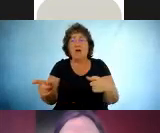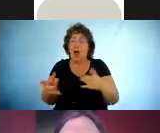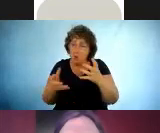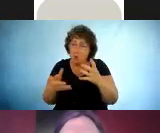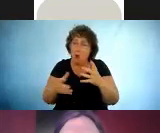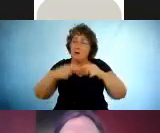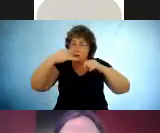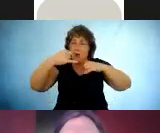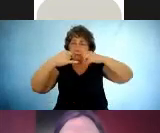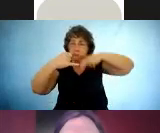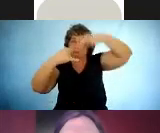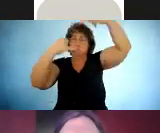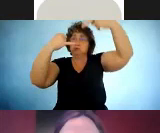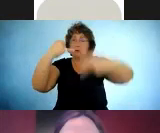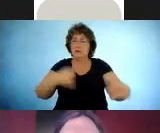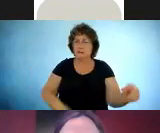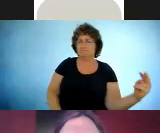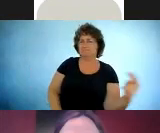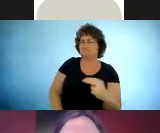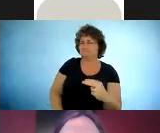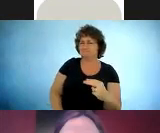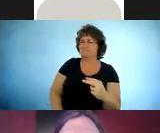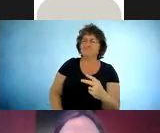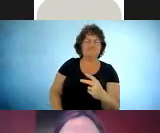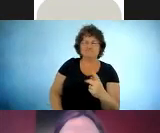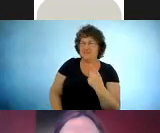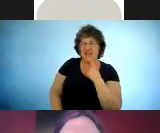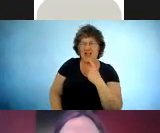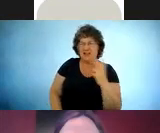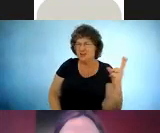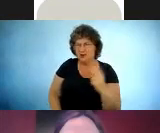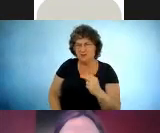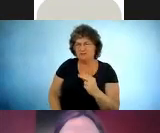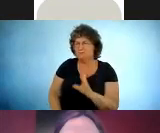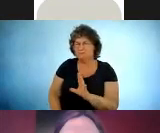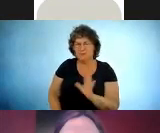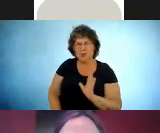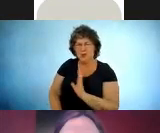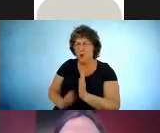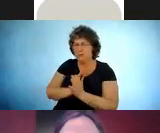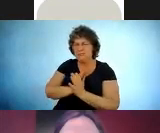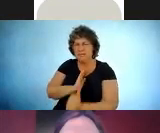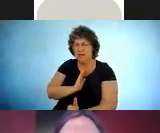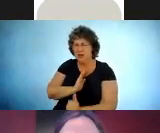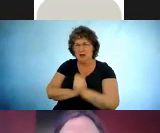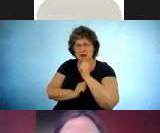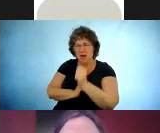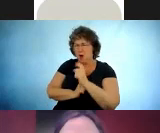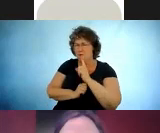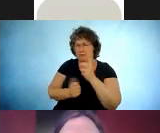truth. Your talent, your skill are not for this